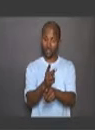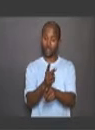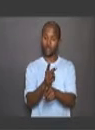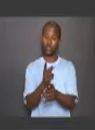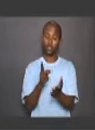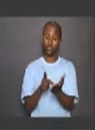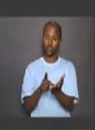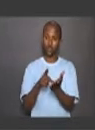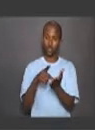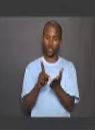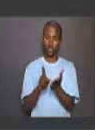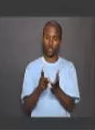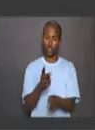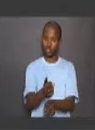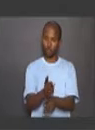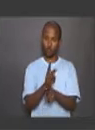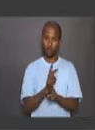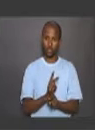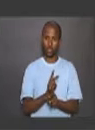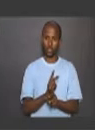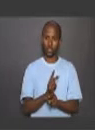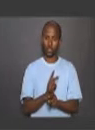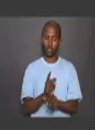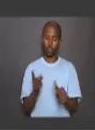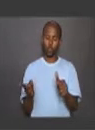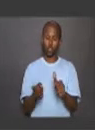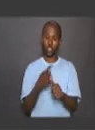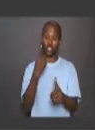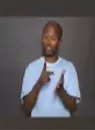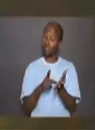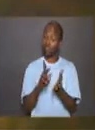the borrower a loan origination fee.